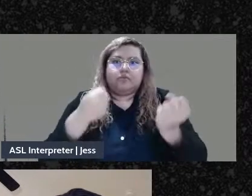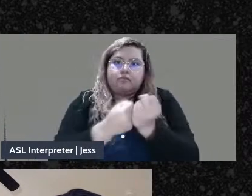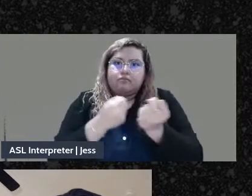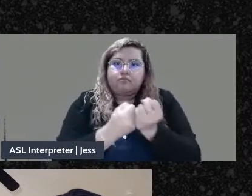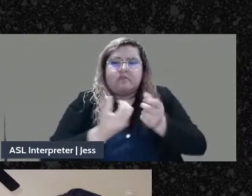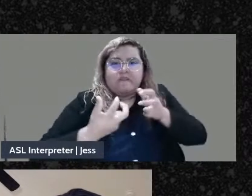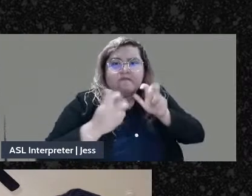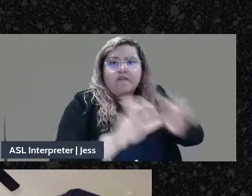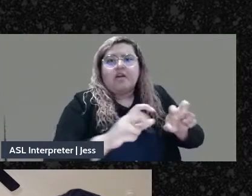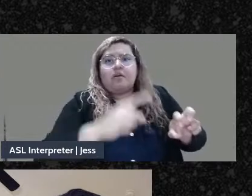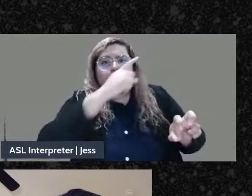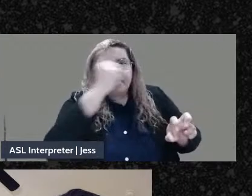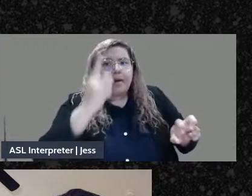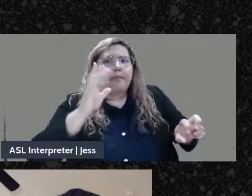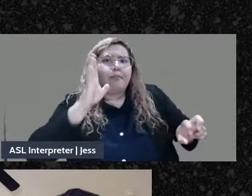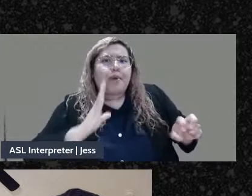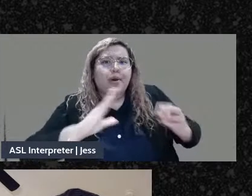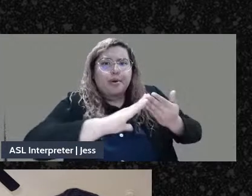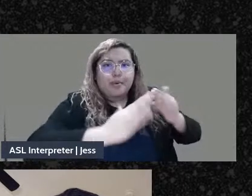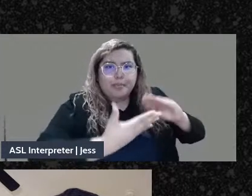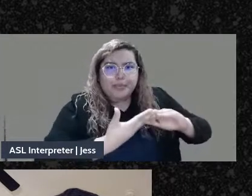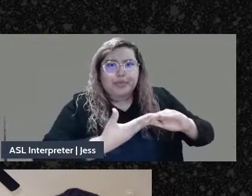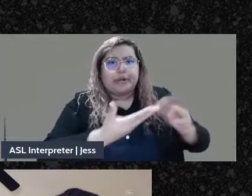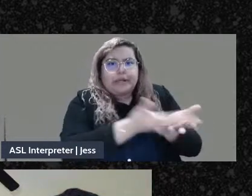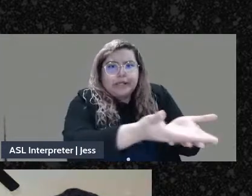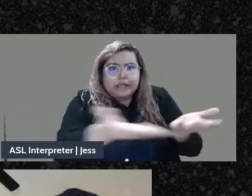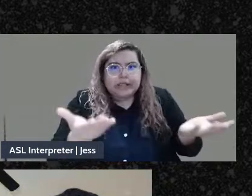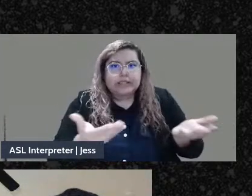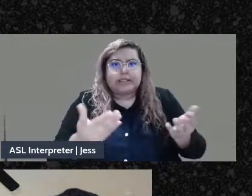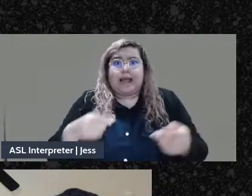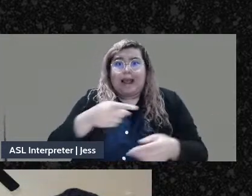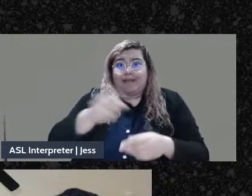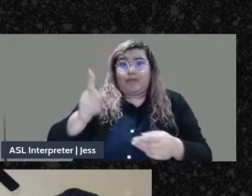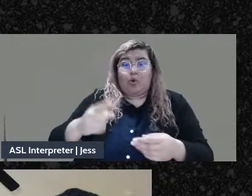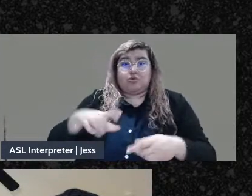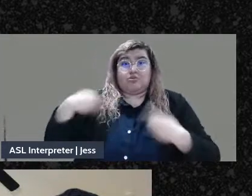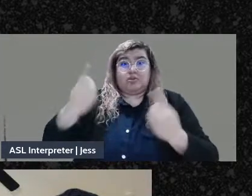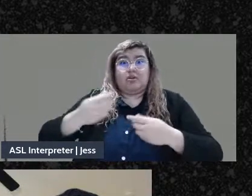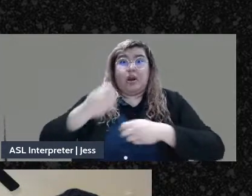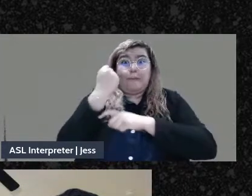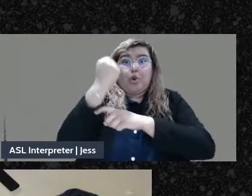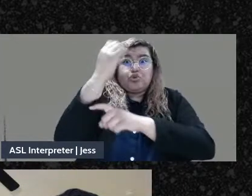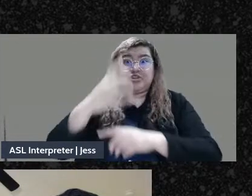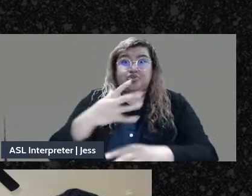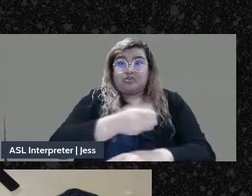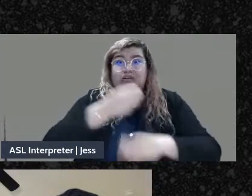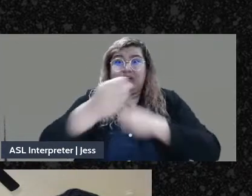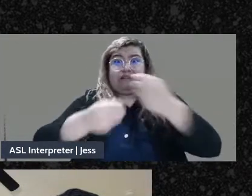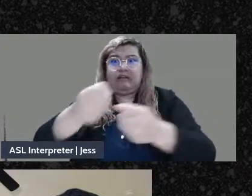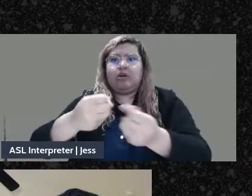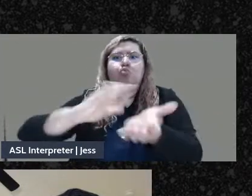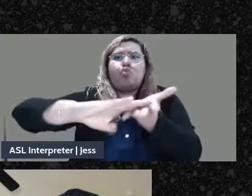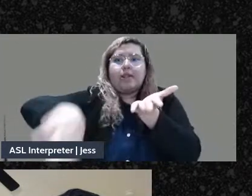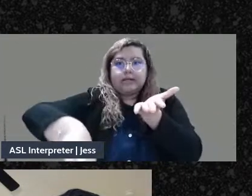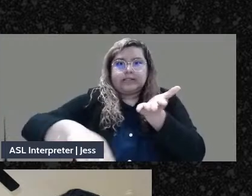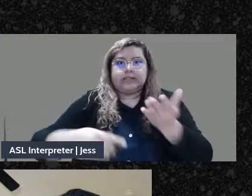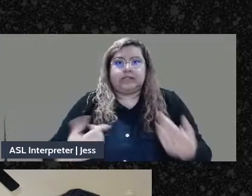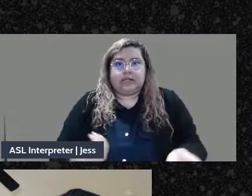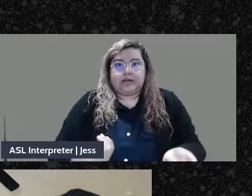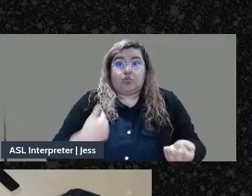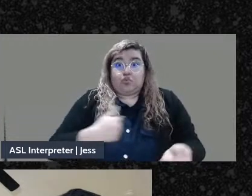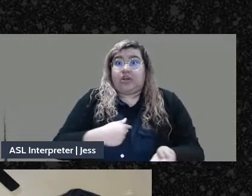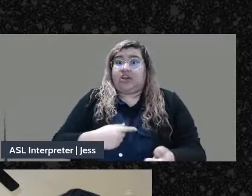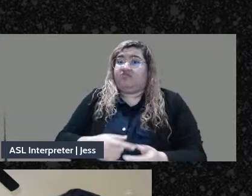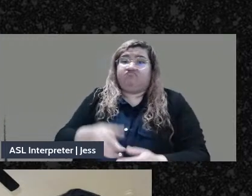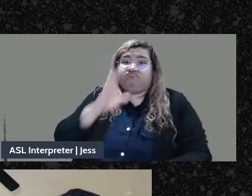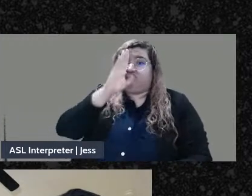make the demands, although we didn't know what the endpoint would be, and to hold fast to that number, I think served us, right? I